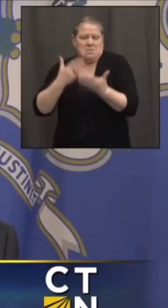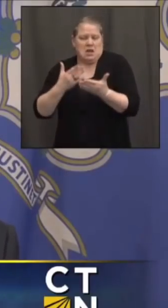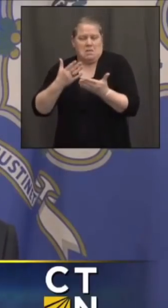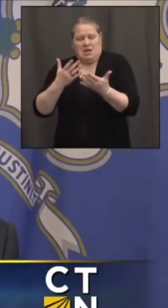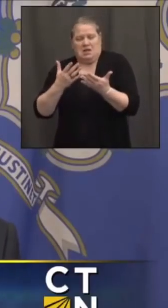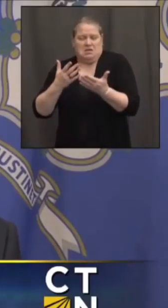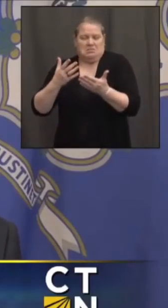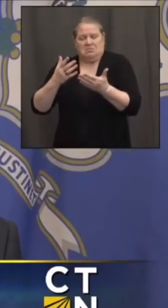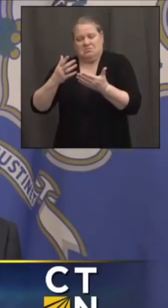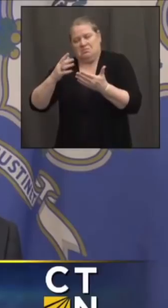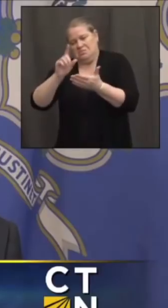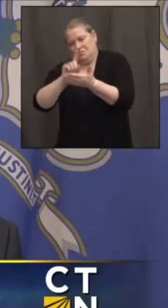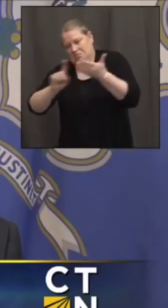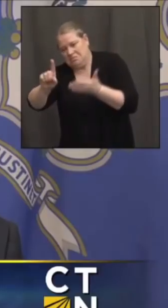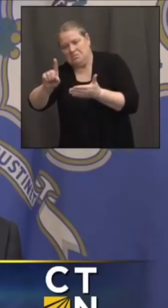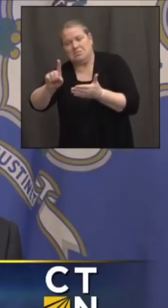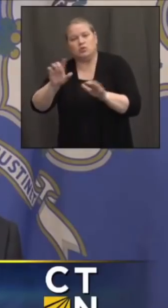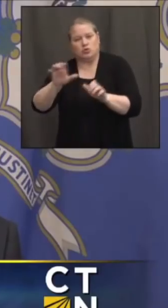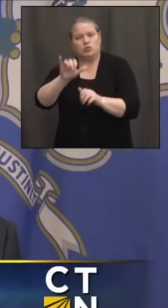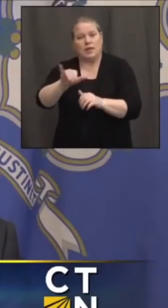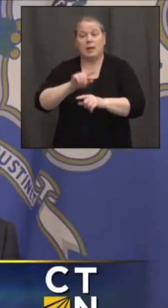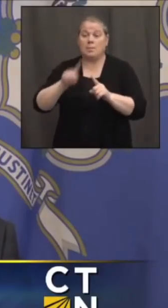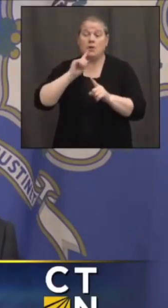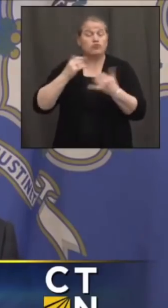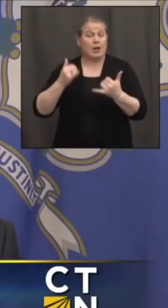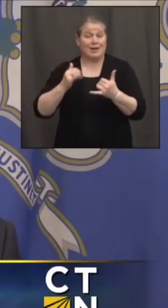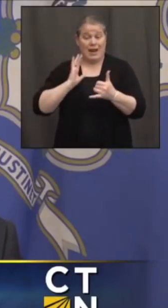that done, but right now we're on track.